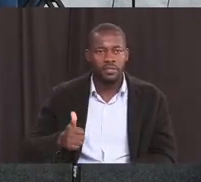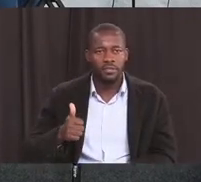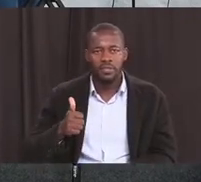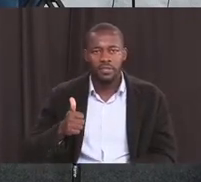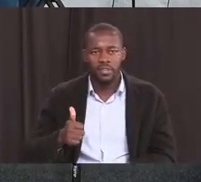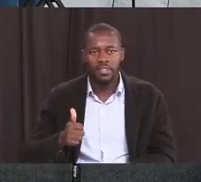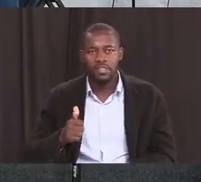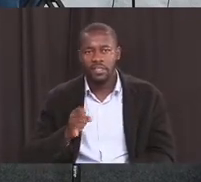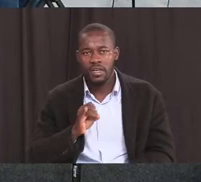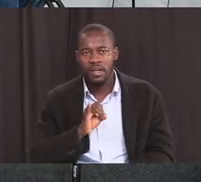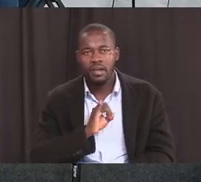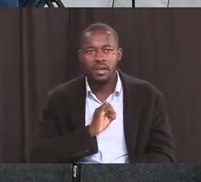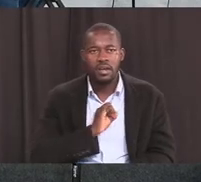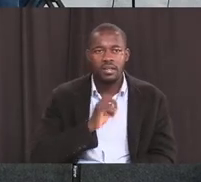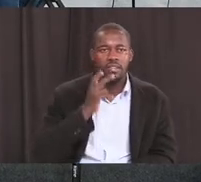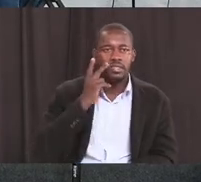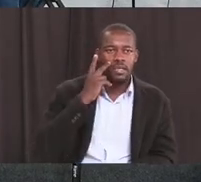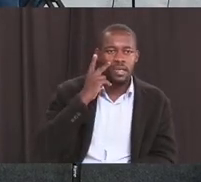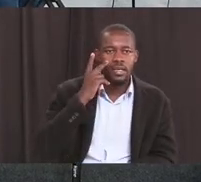grace. I see a near